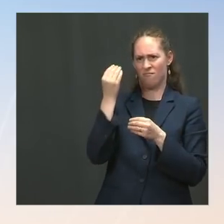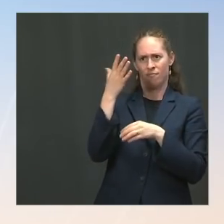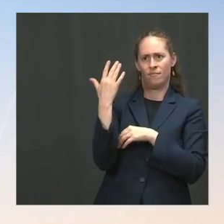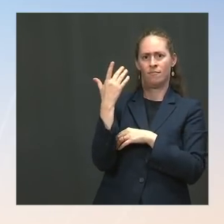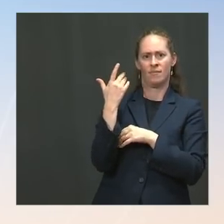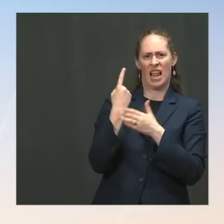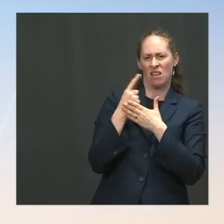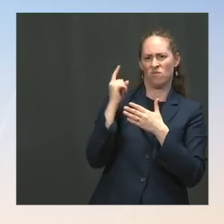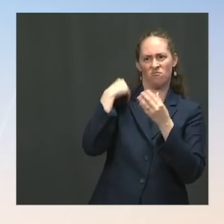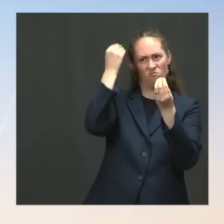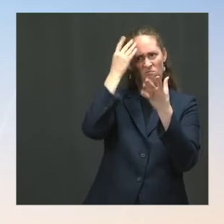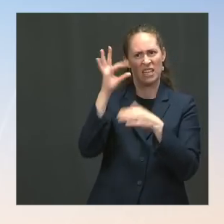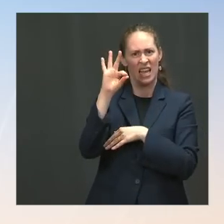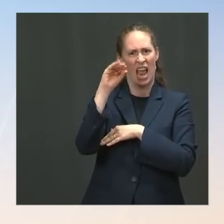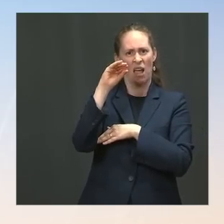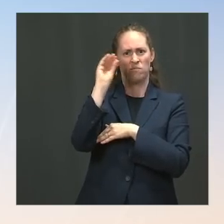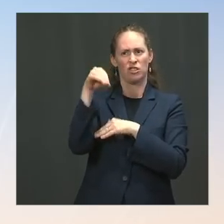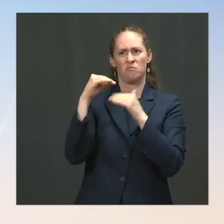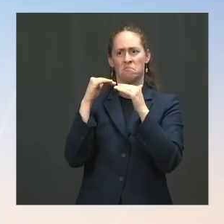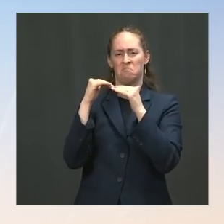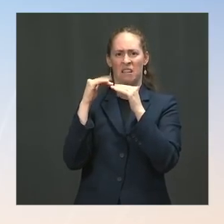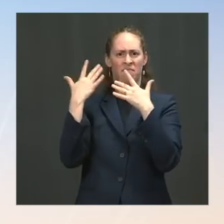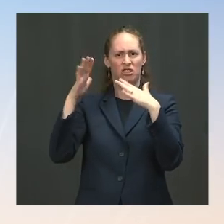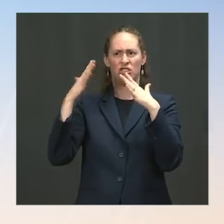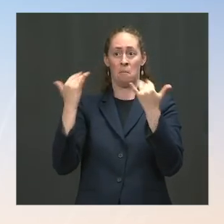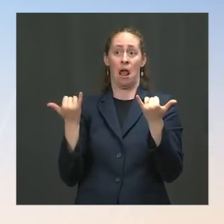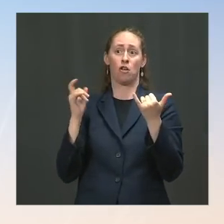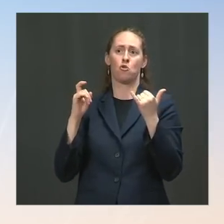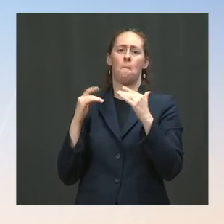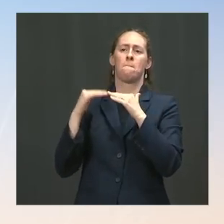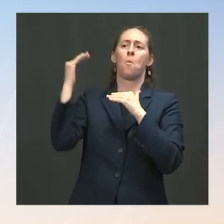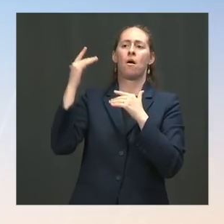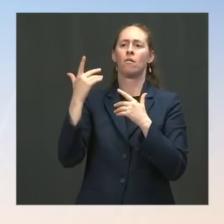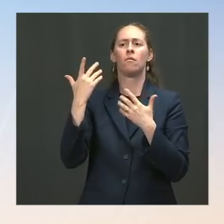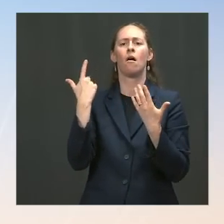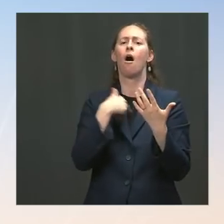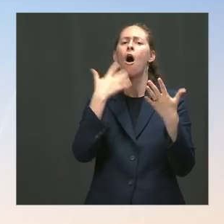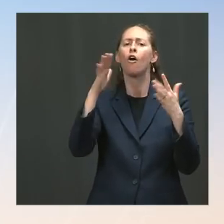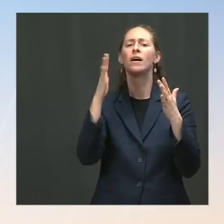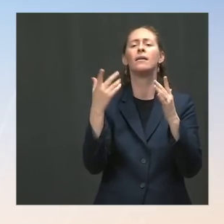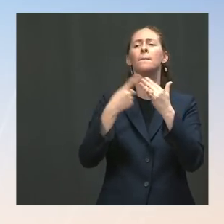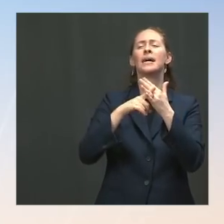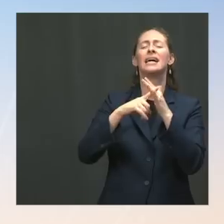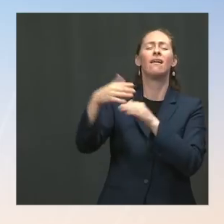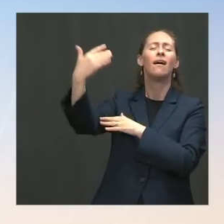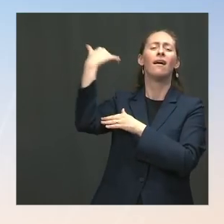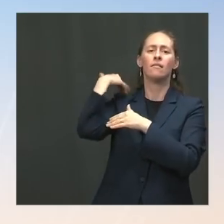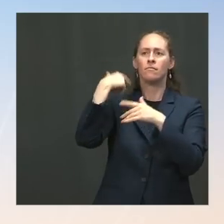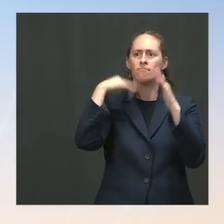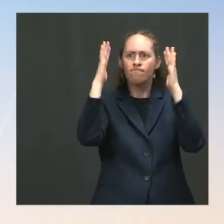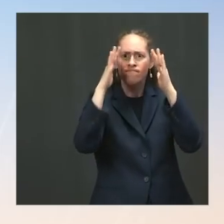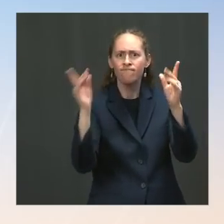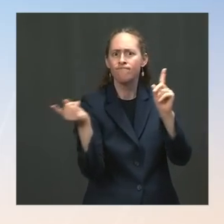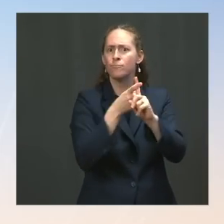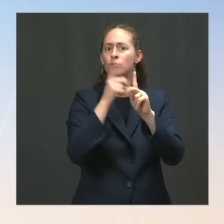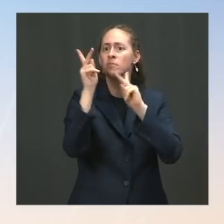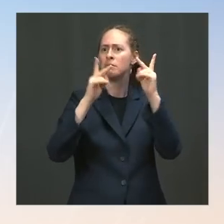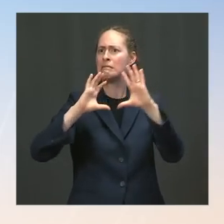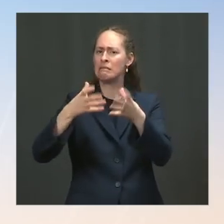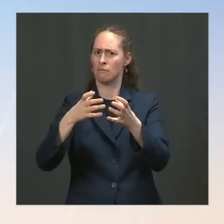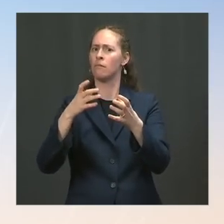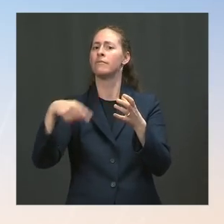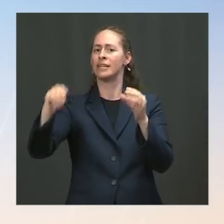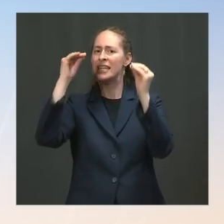we think is in part because they were prioritized from the beginning and because it has been emphasized by the administration. In part. Go ahead, Katie.